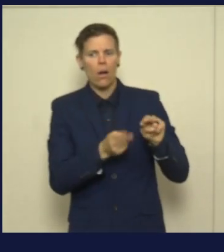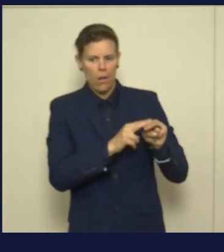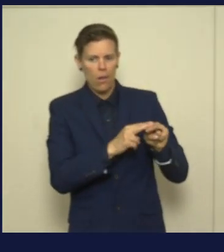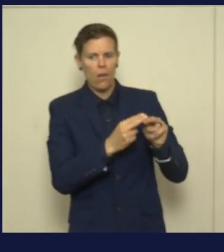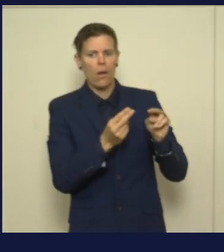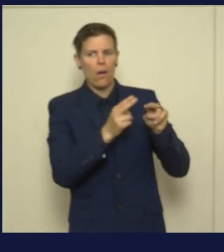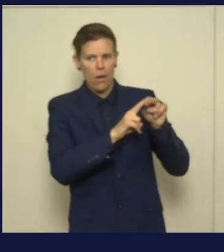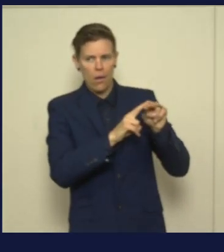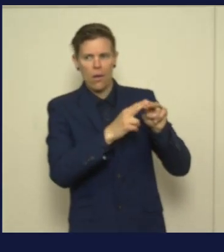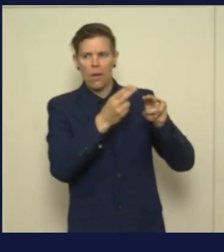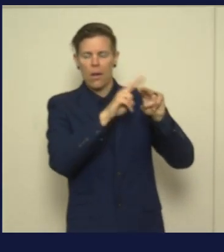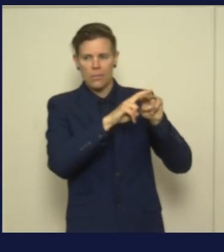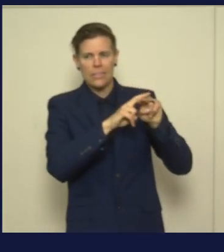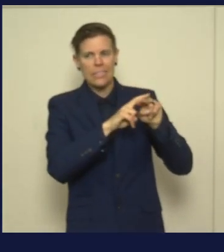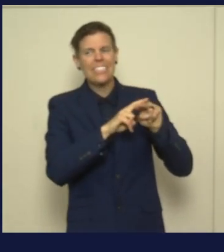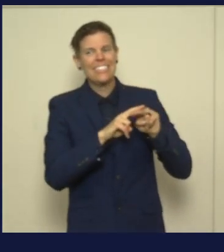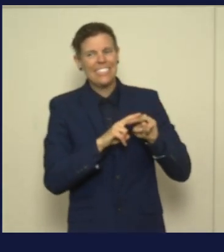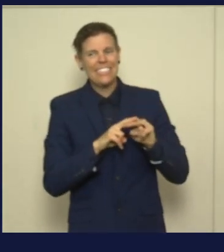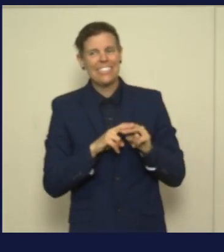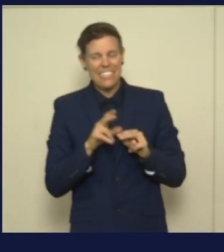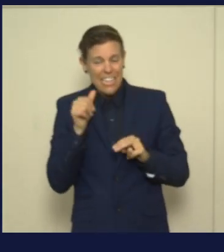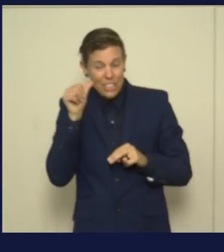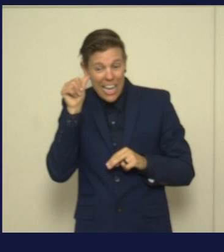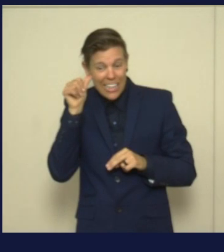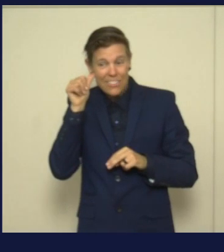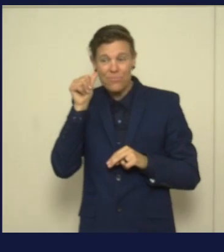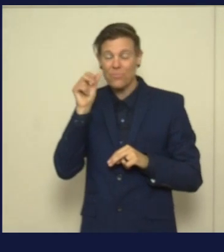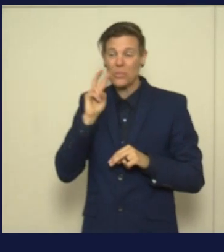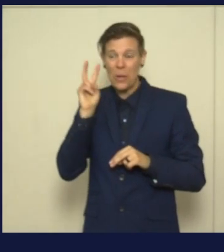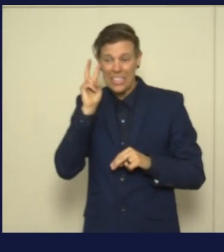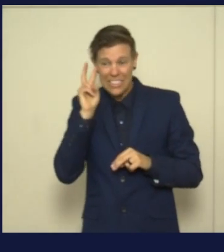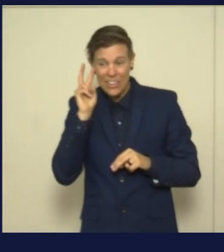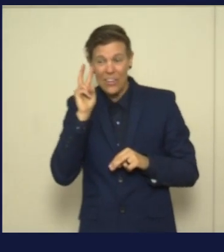good indicators, right? We're seeing a doubling